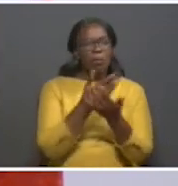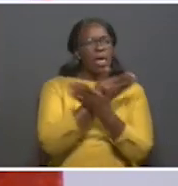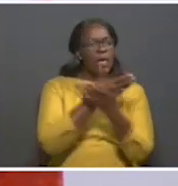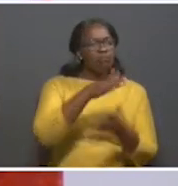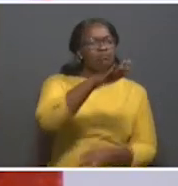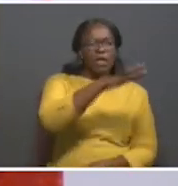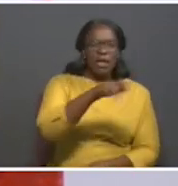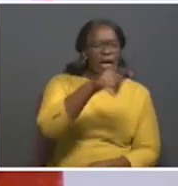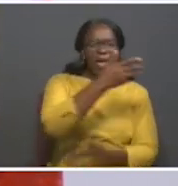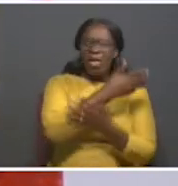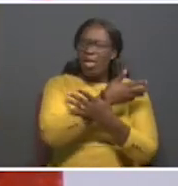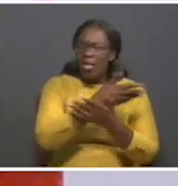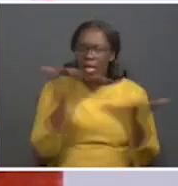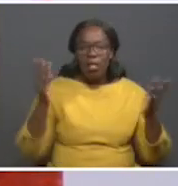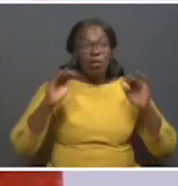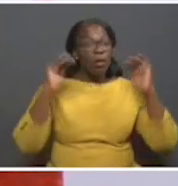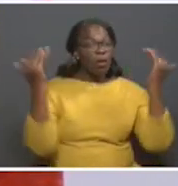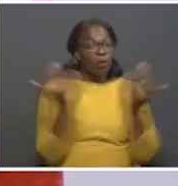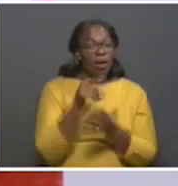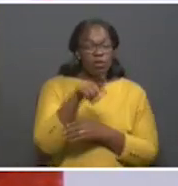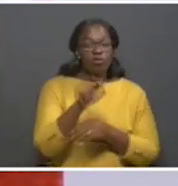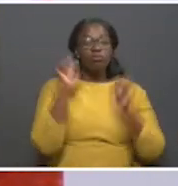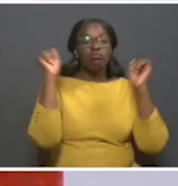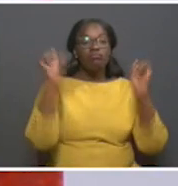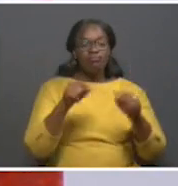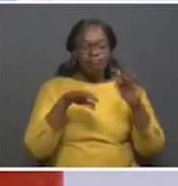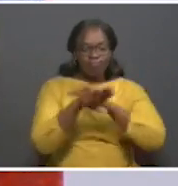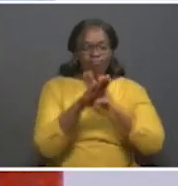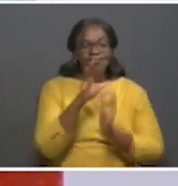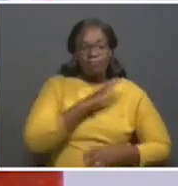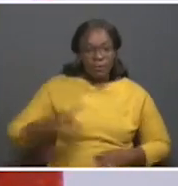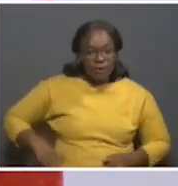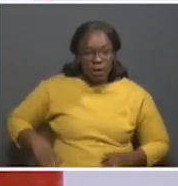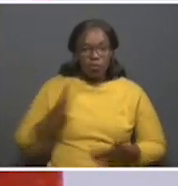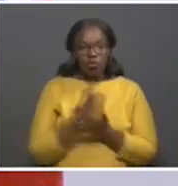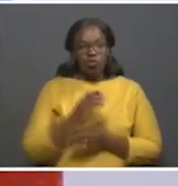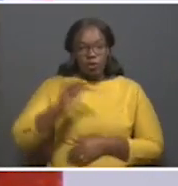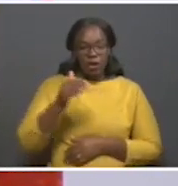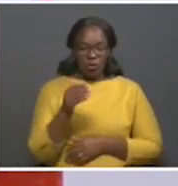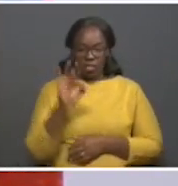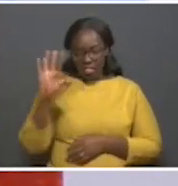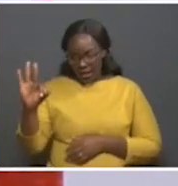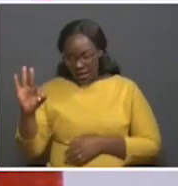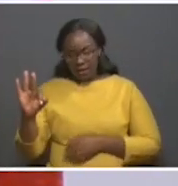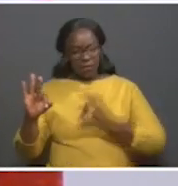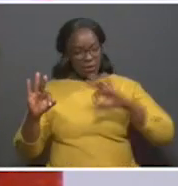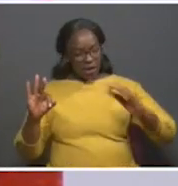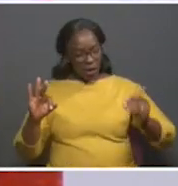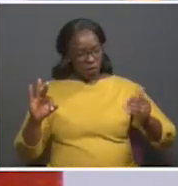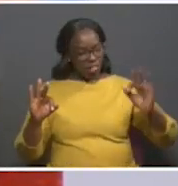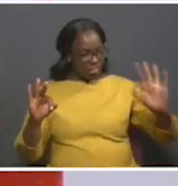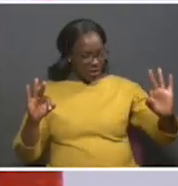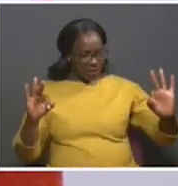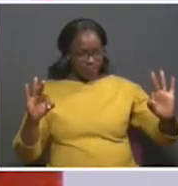geographically located in the world, you can access Christ. Yes, we have three cities on the eastern side. We have three cities on the